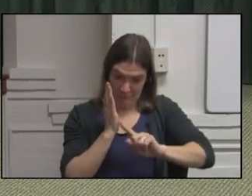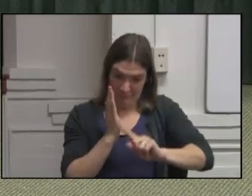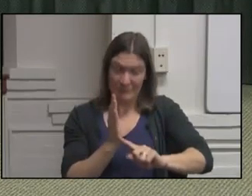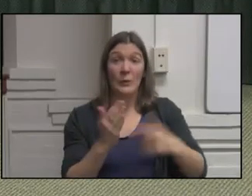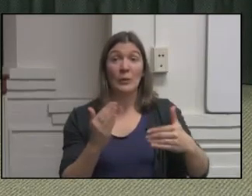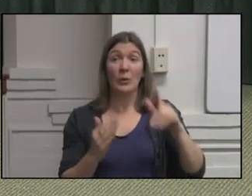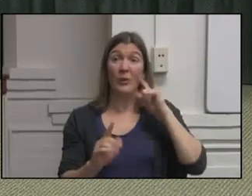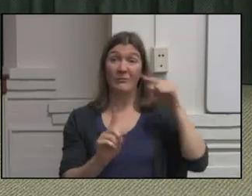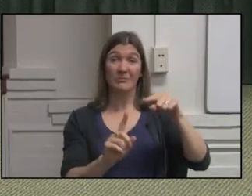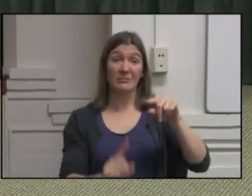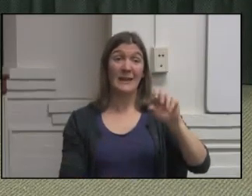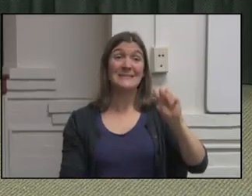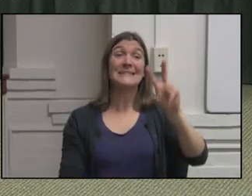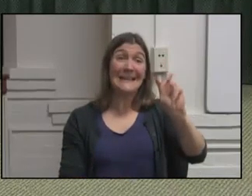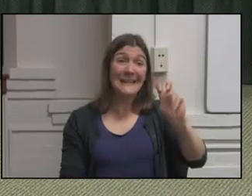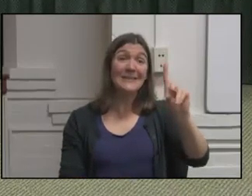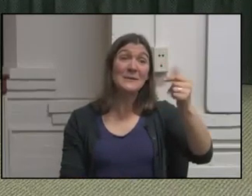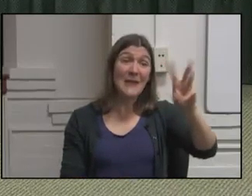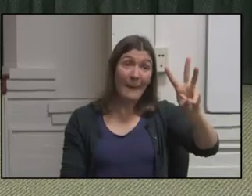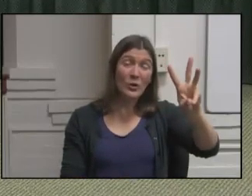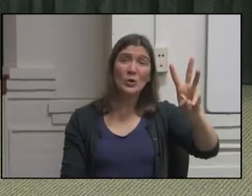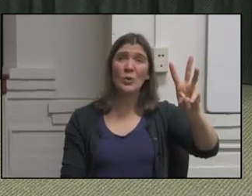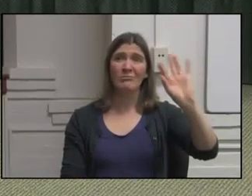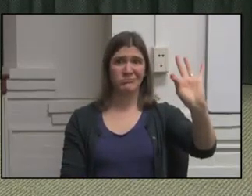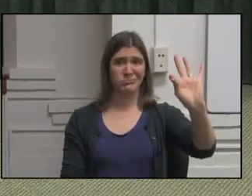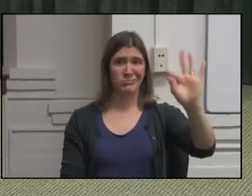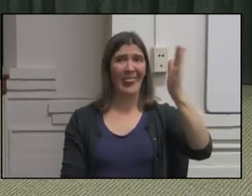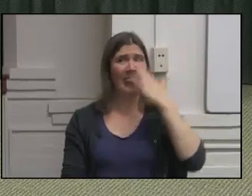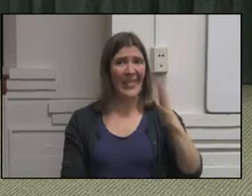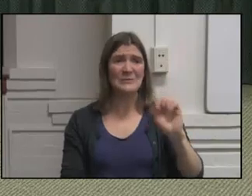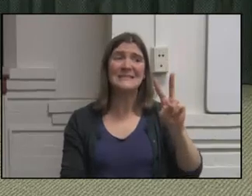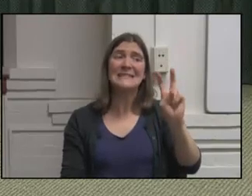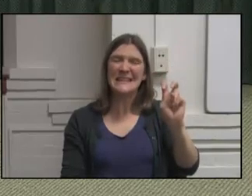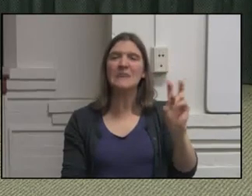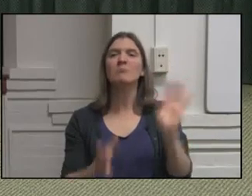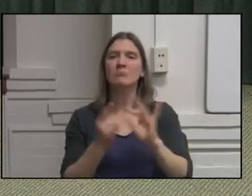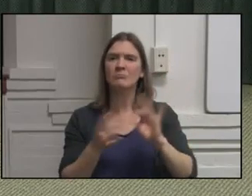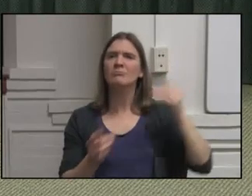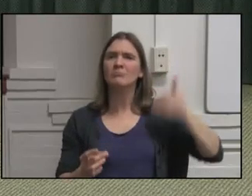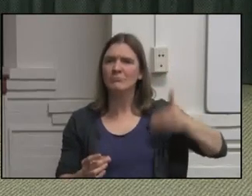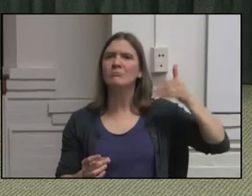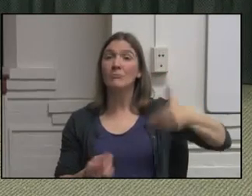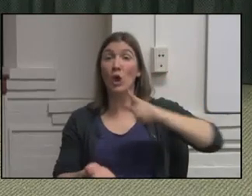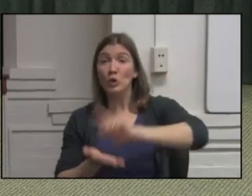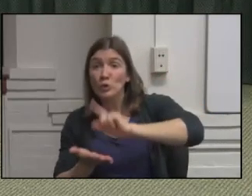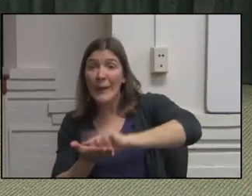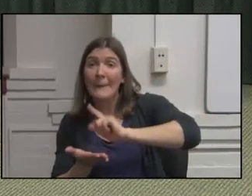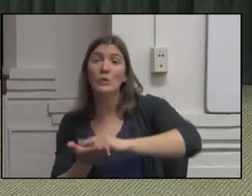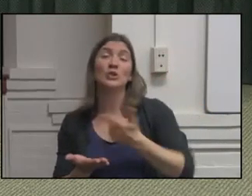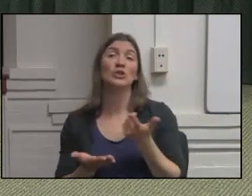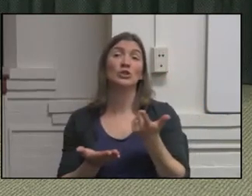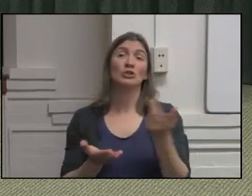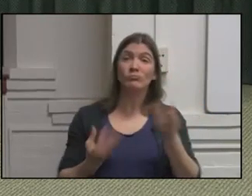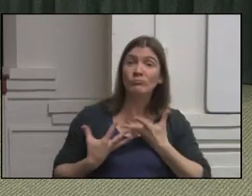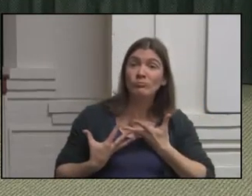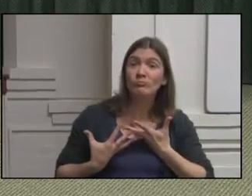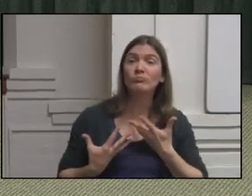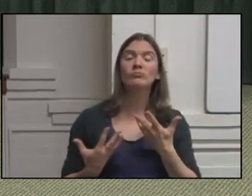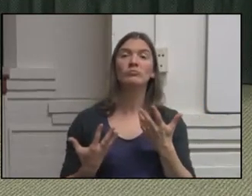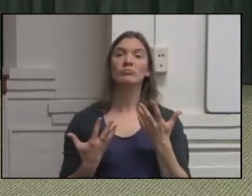Particularly, I'm thinking about like Steve Barrett and the Public Works Department. Steve has made comments in the press that have been